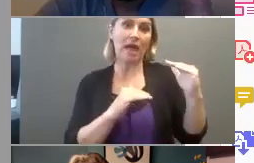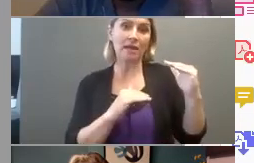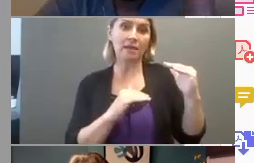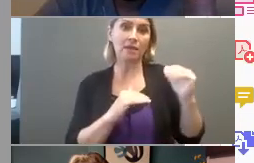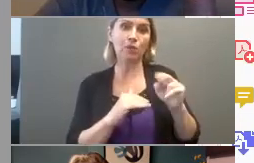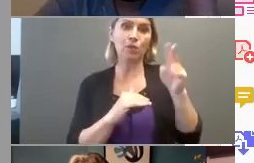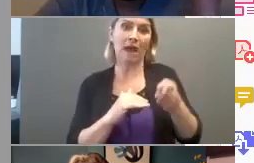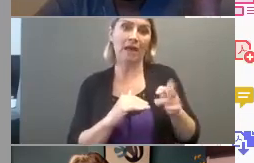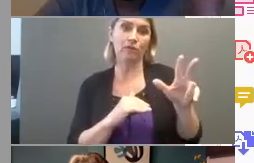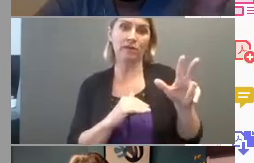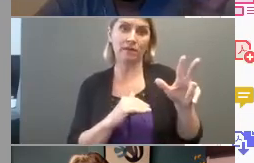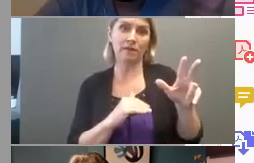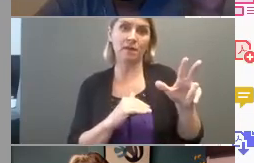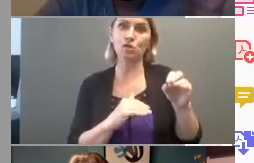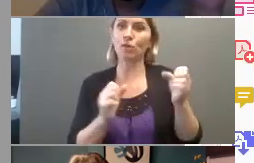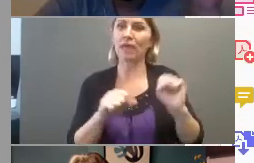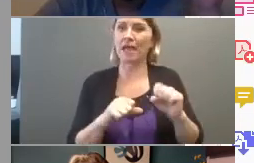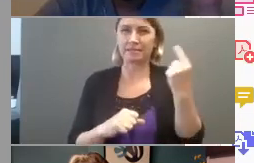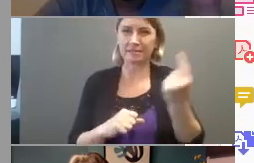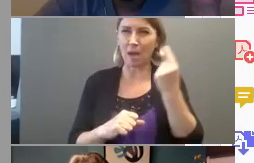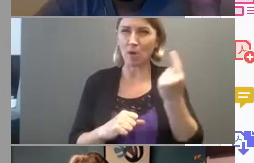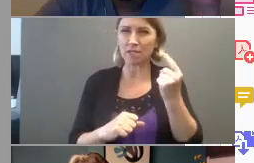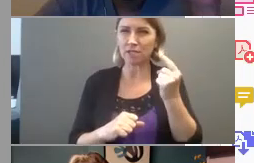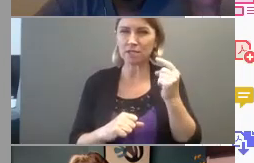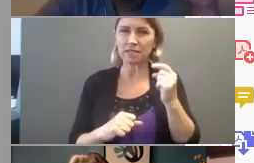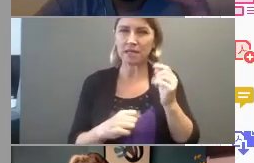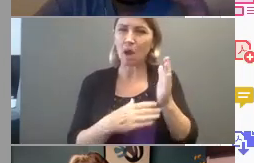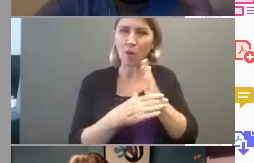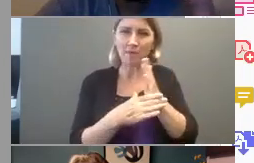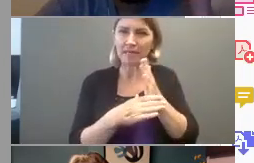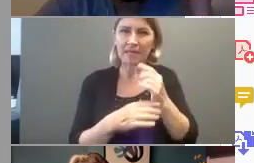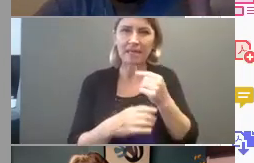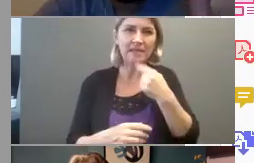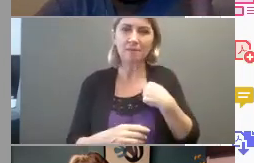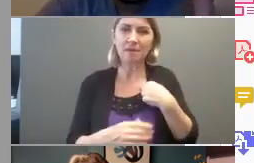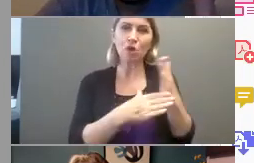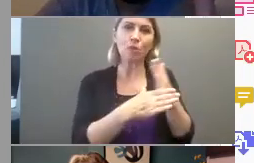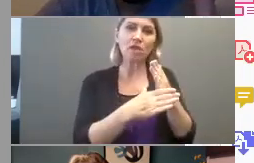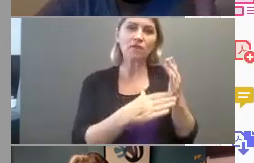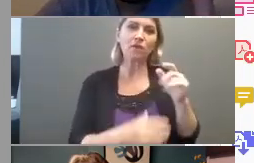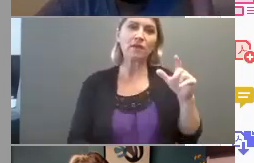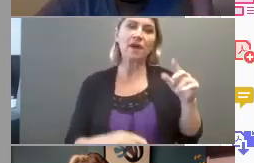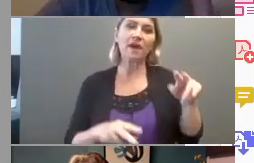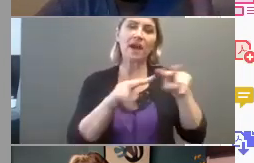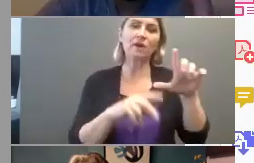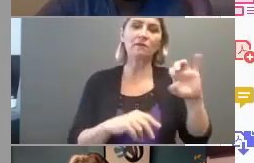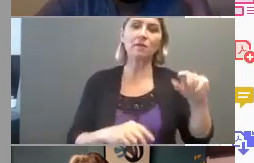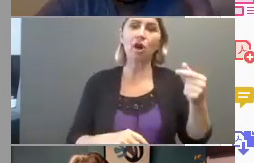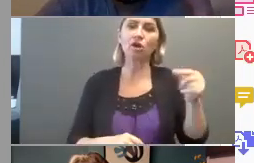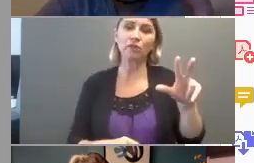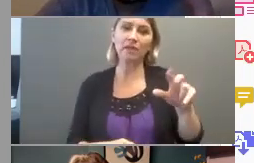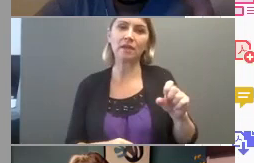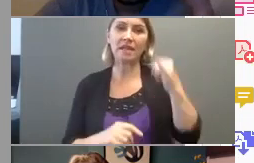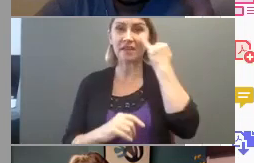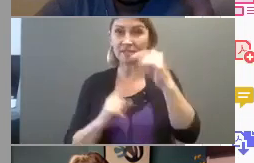3. So can someone approximately tell me the range for the value of log 3, or whether this equation is positive